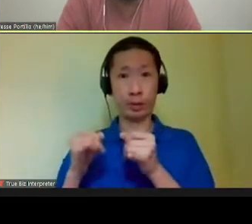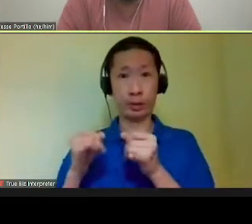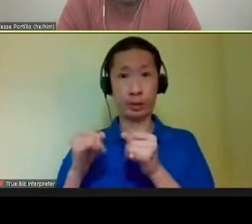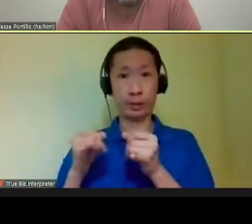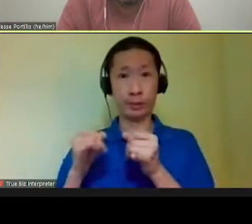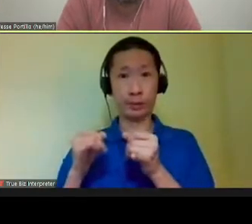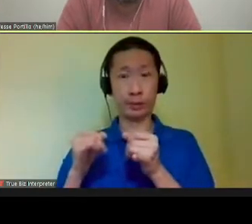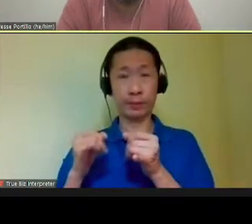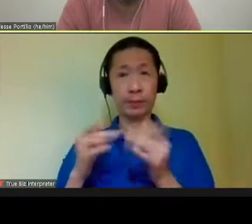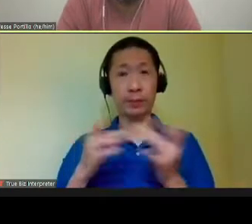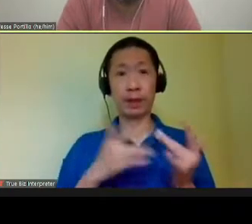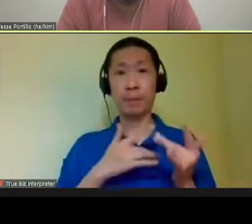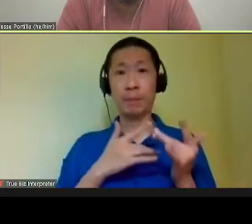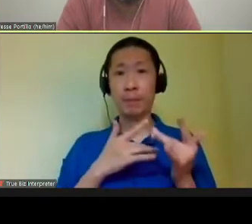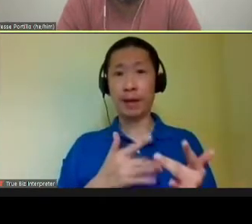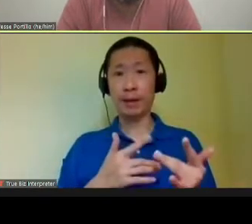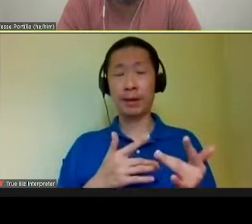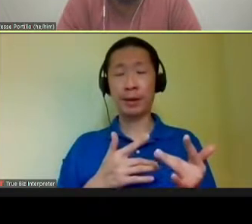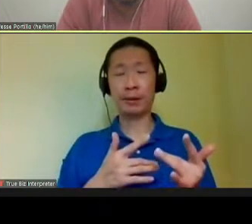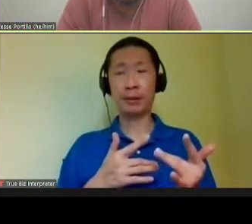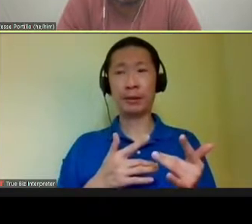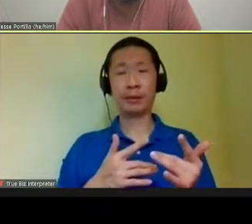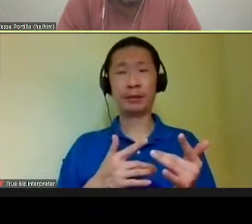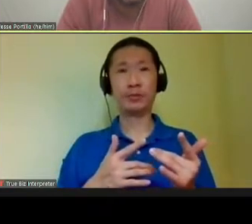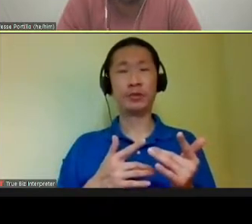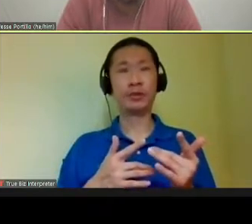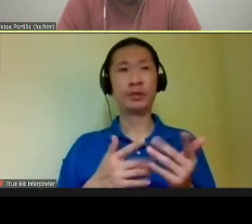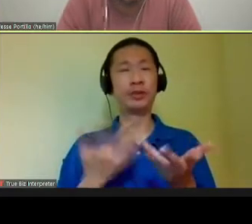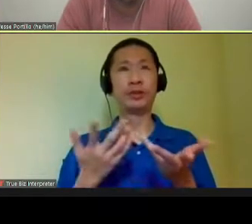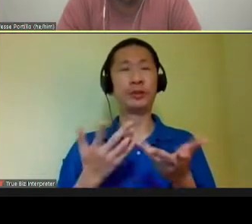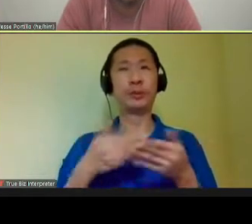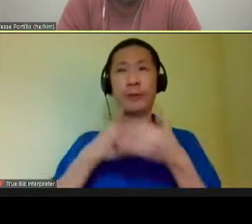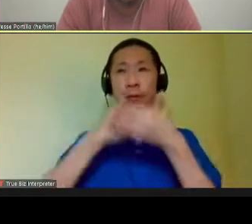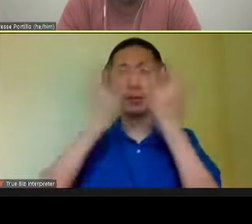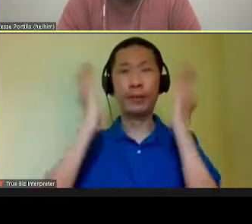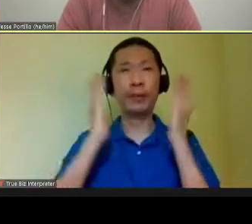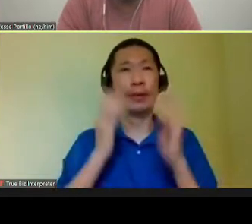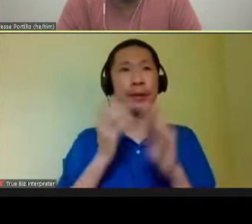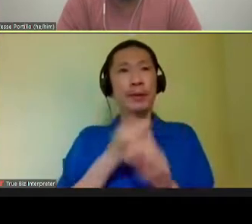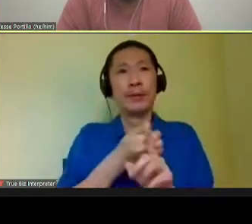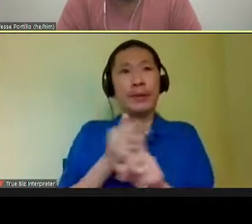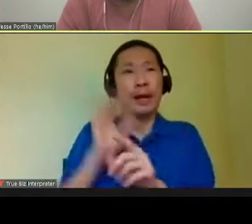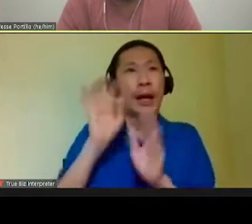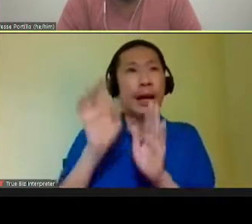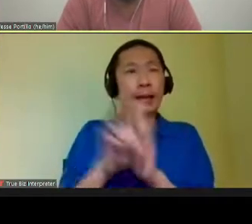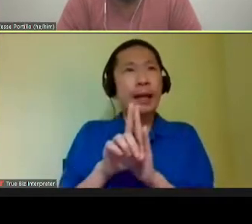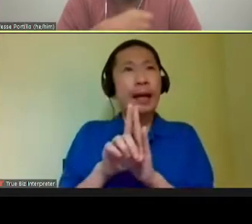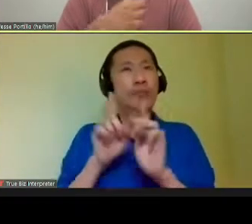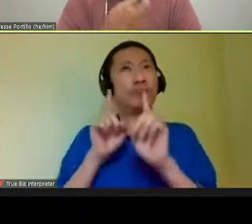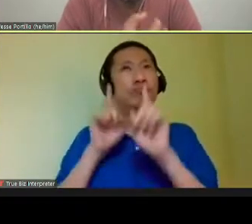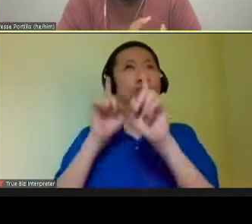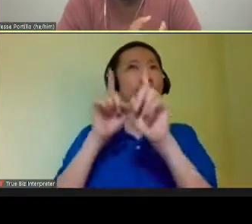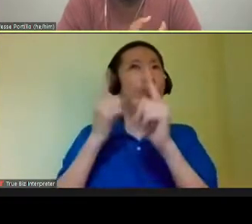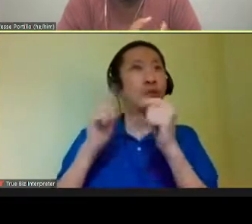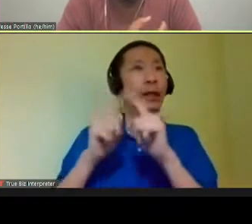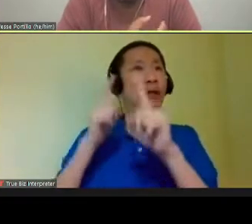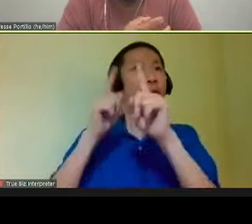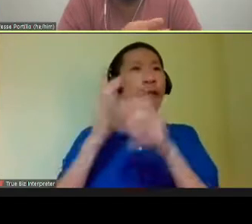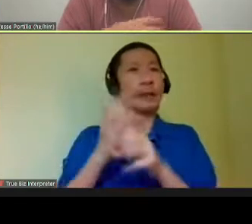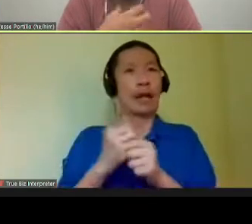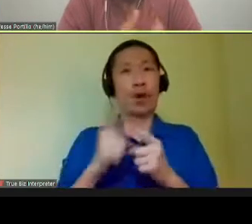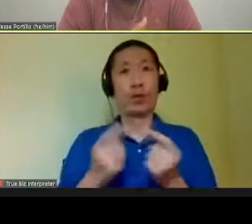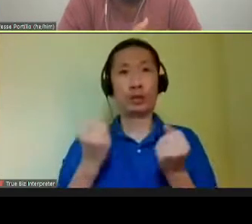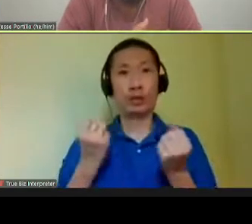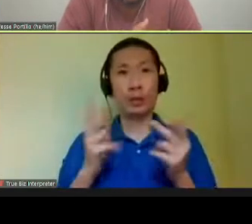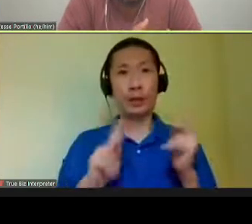are so likely to lose part of themselves in attaining what so many people